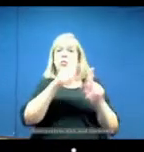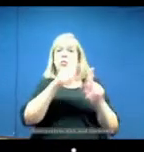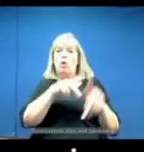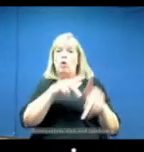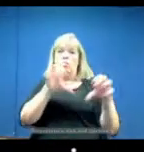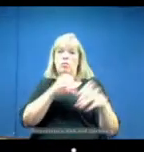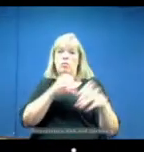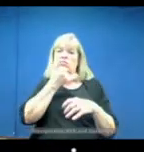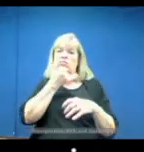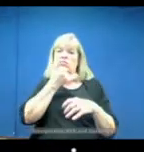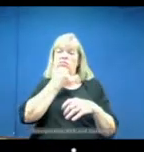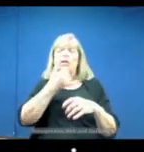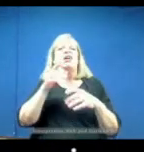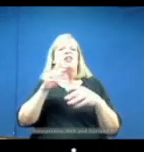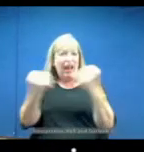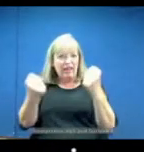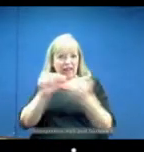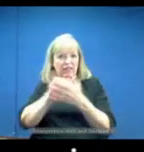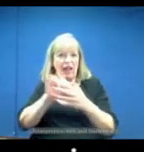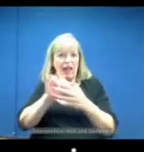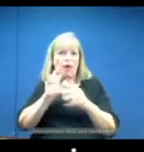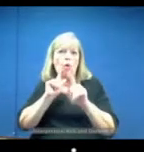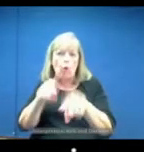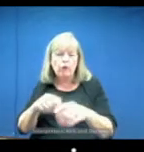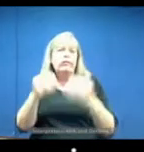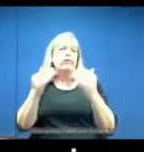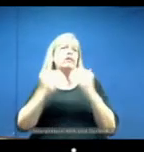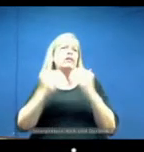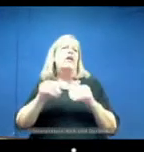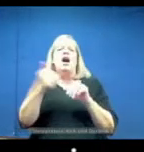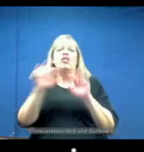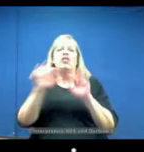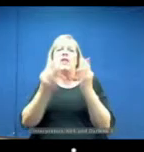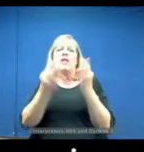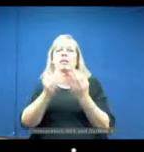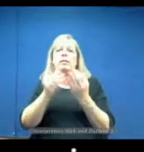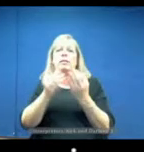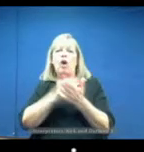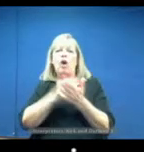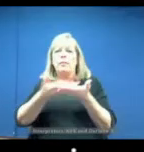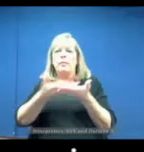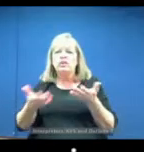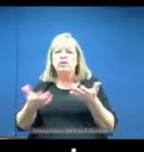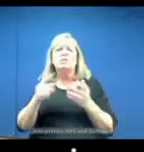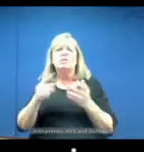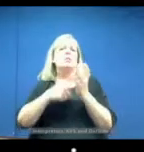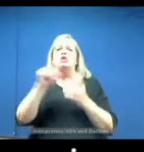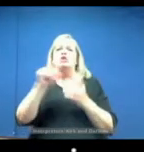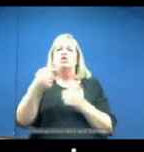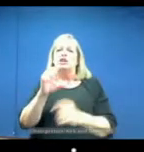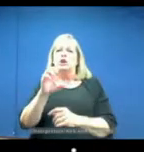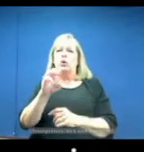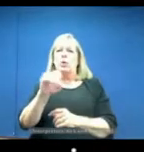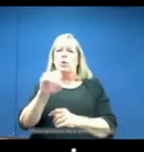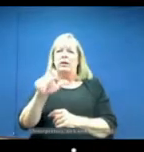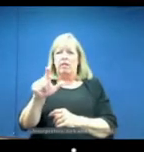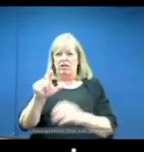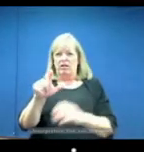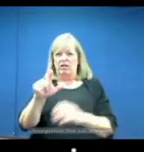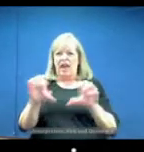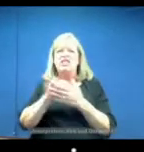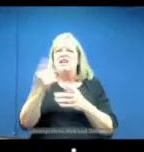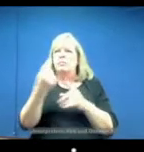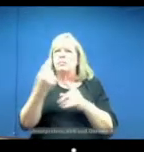related family law matters, and sometimes purely criminal actions, such as the assault charges that might stem from a DV case.